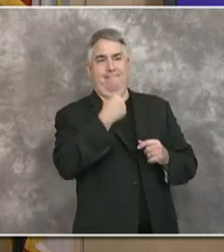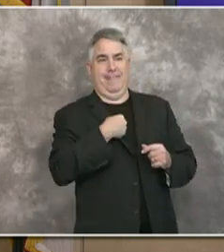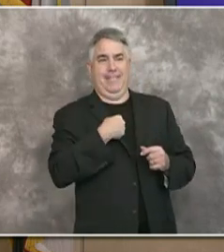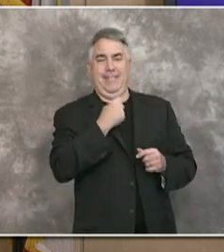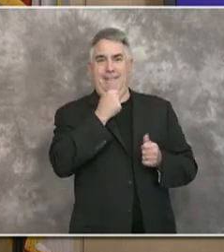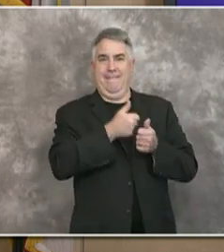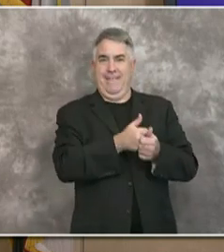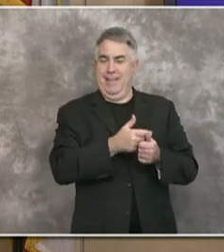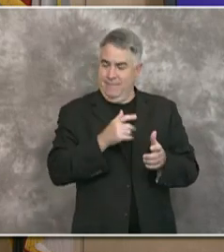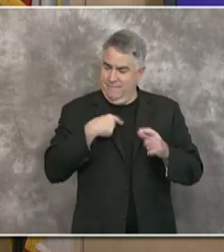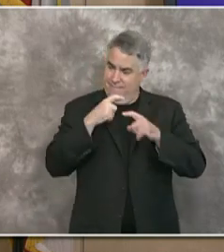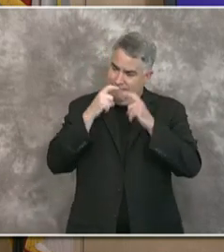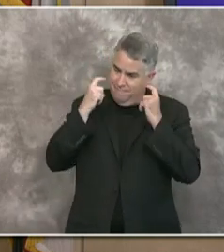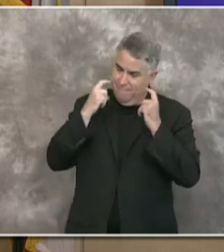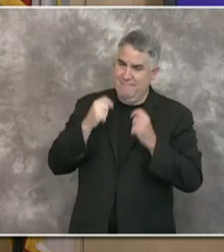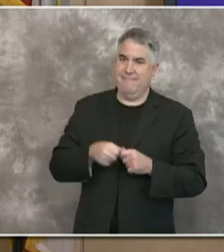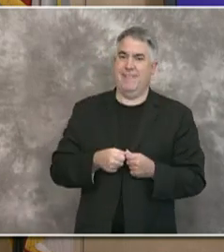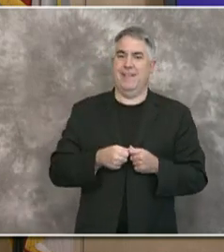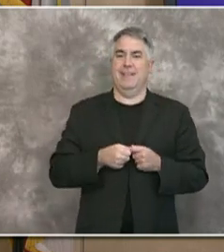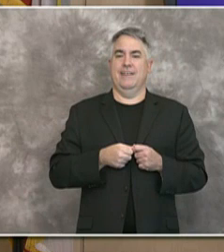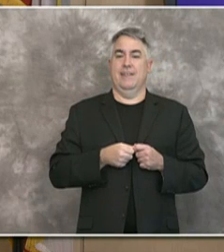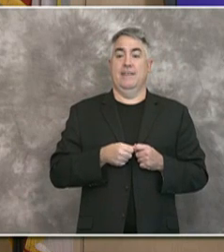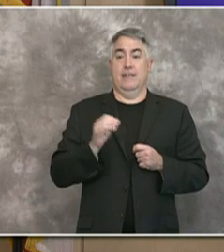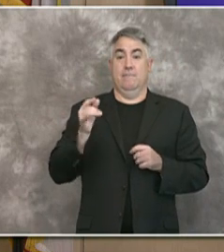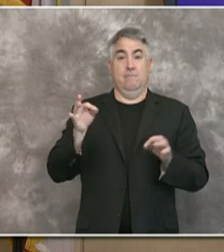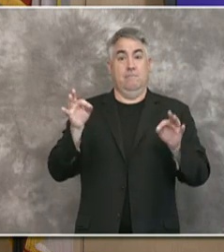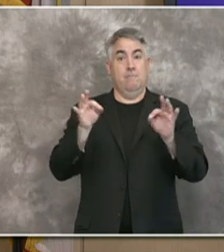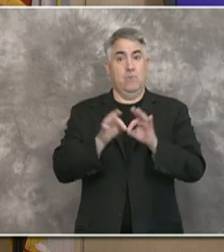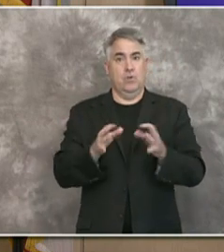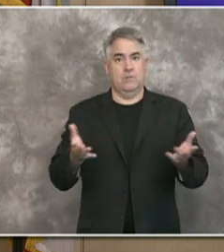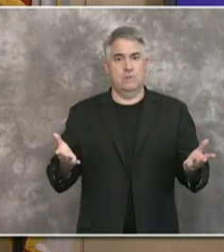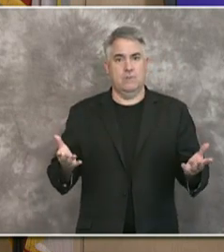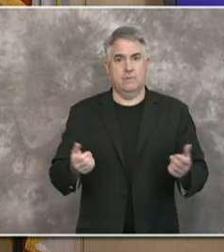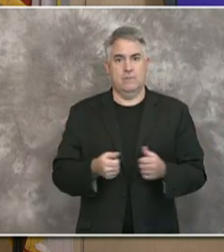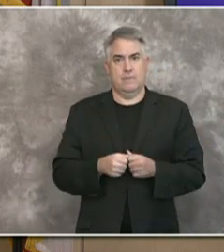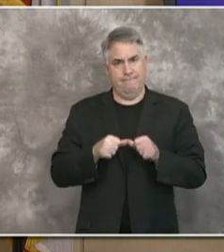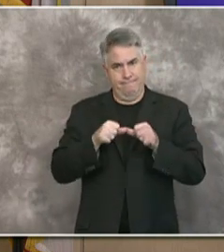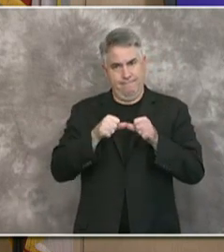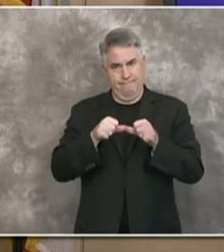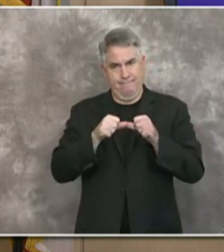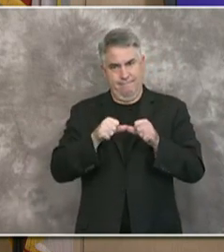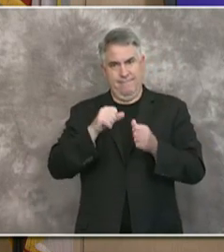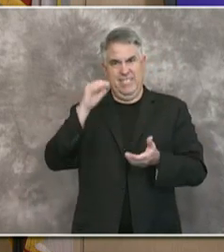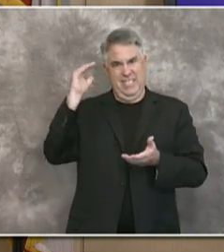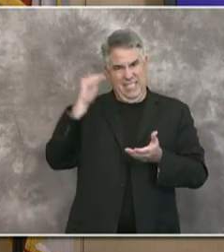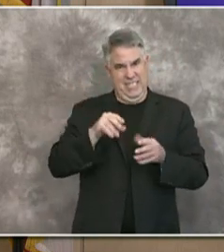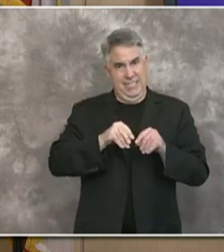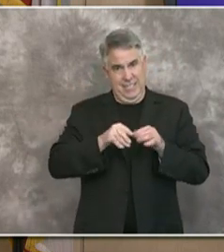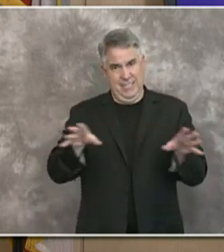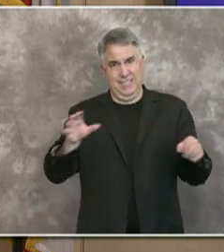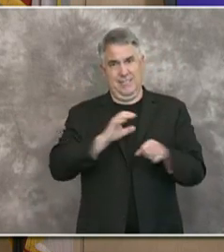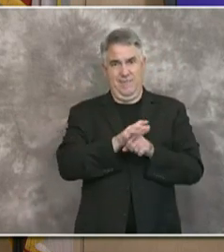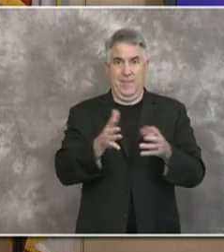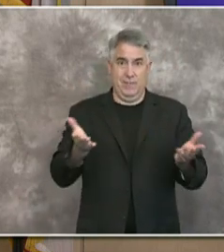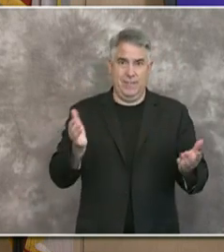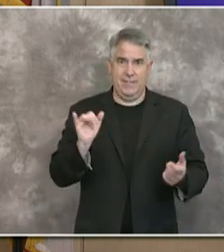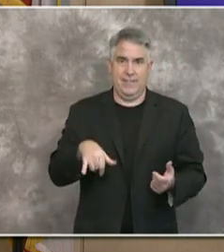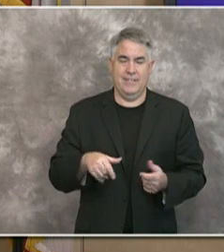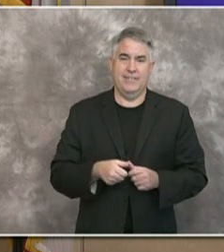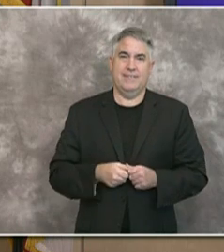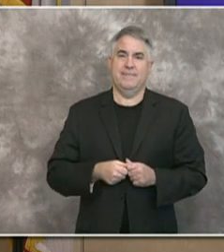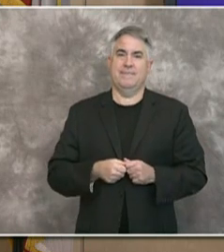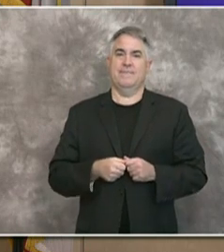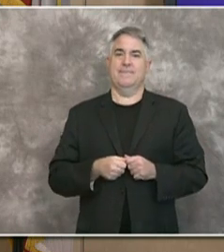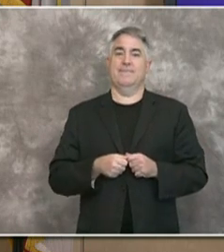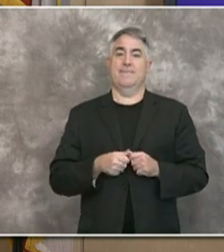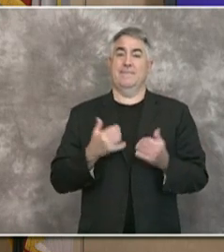approach. It's something that's really important if we're going to keep this virus contained. So I thank them for enforcing the